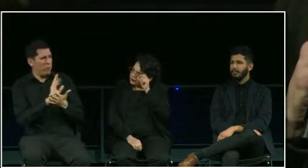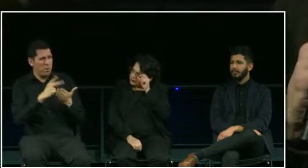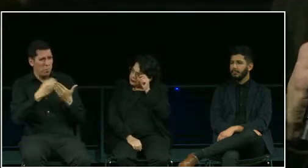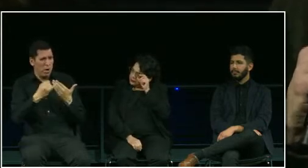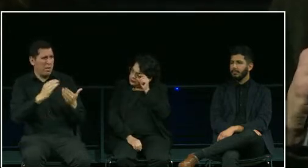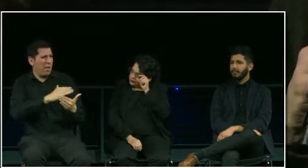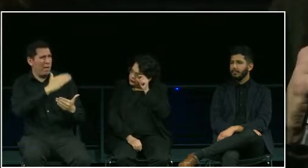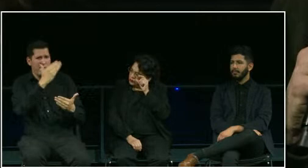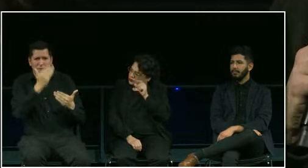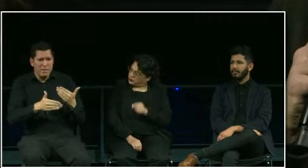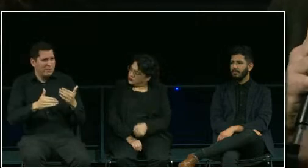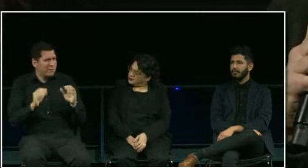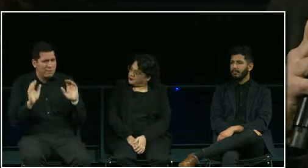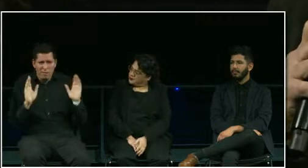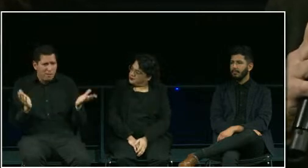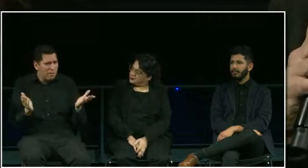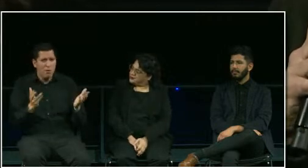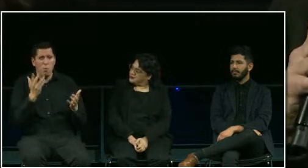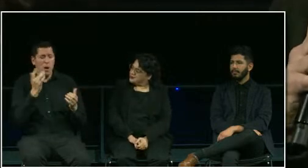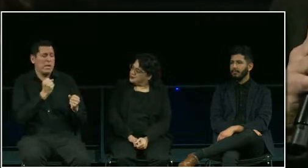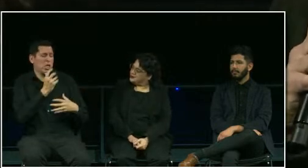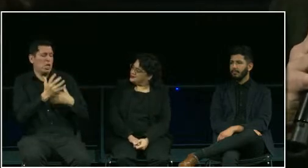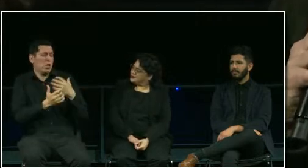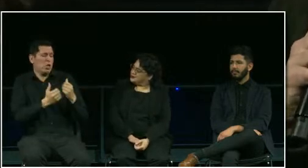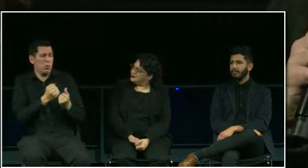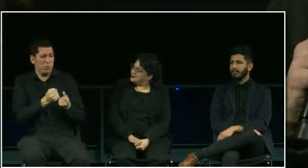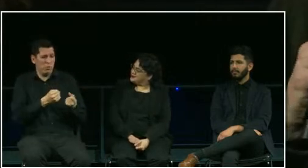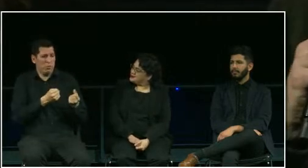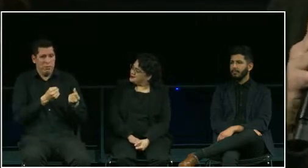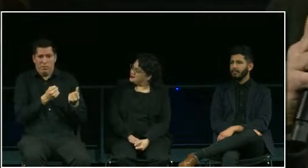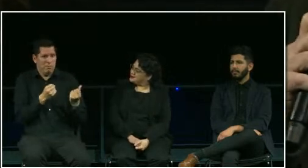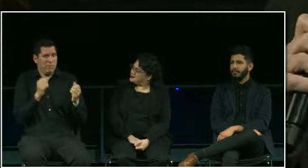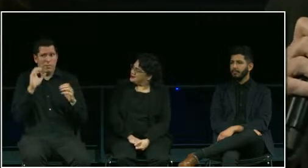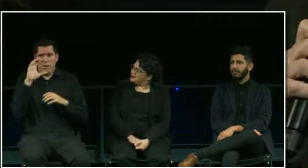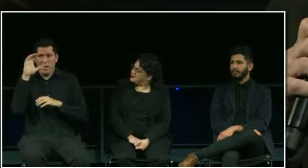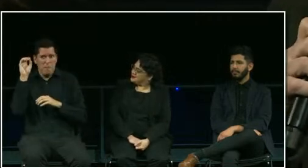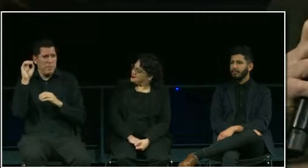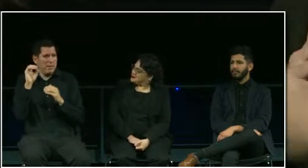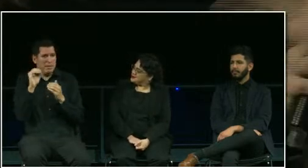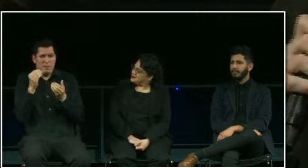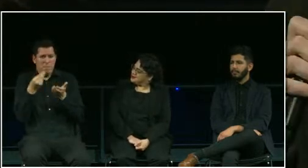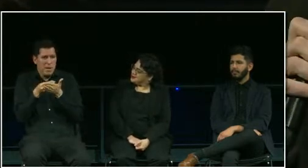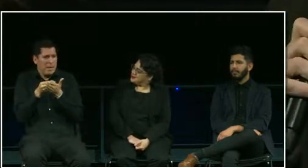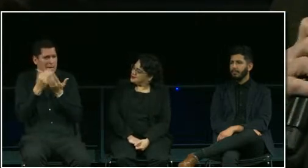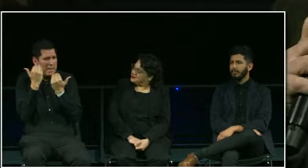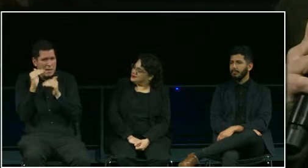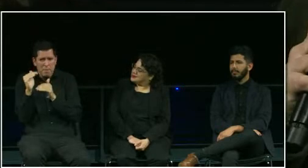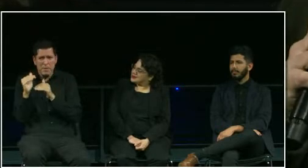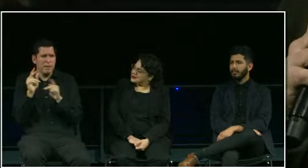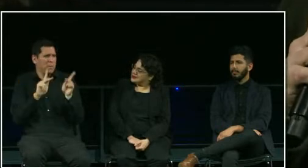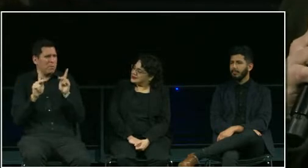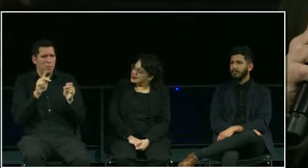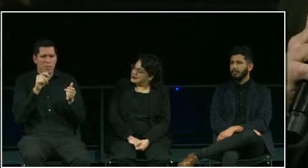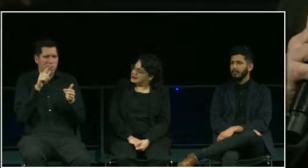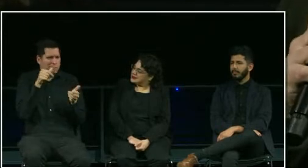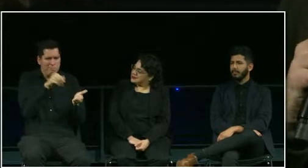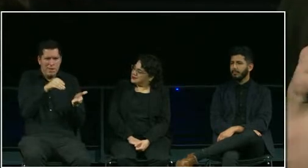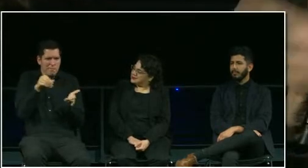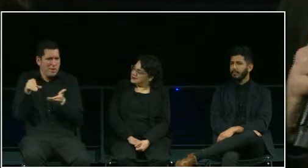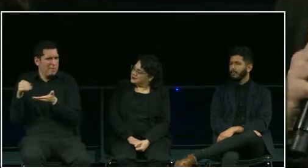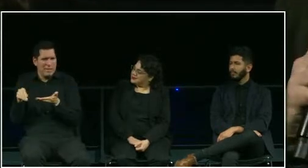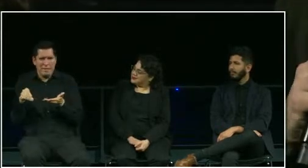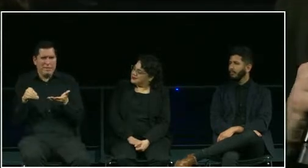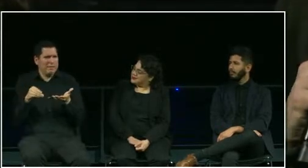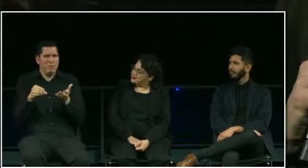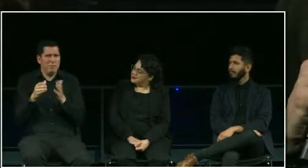that we had spent years and years on. And we had no studio behind us. We had limited funds. Nobody could get paid during the hiatus. We